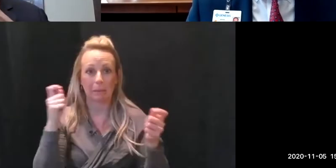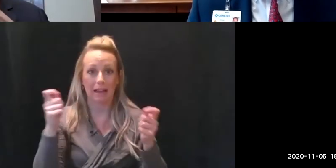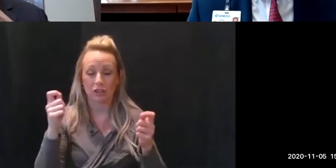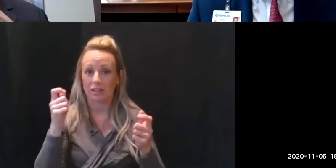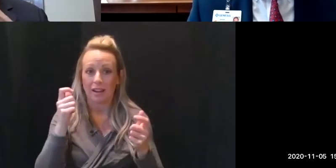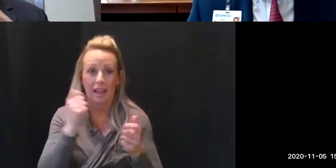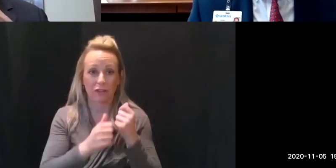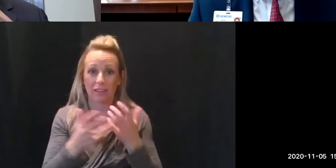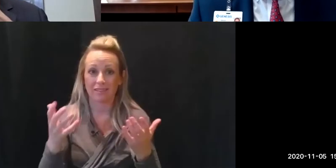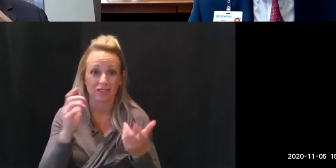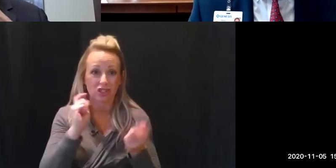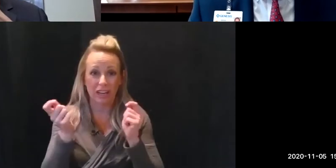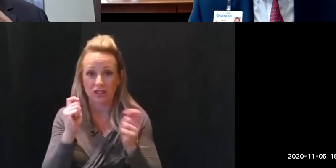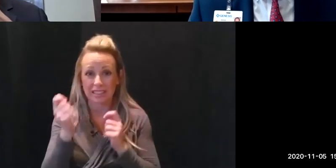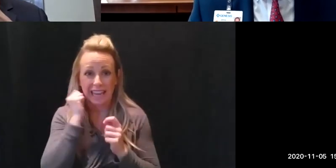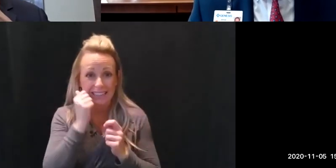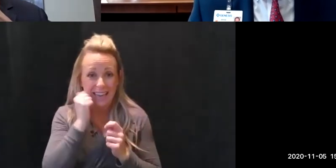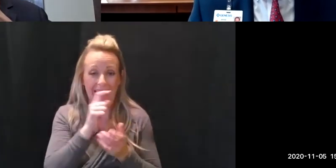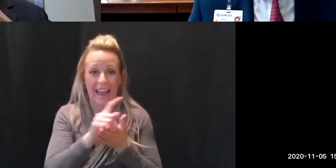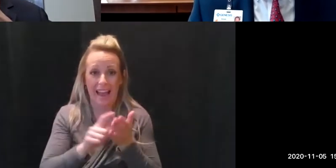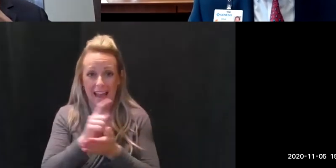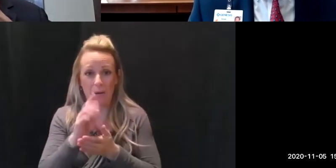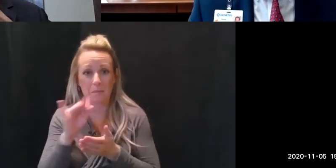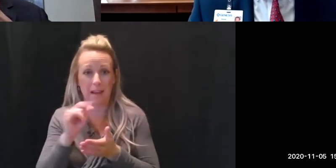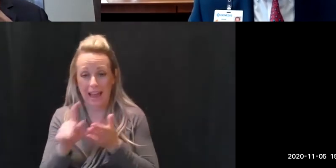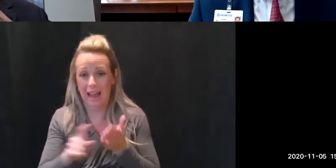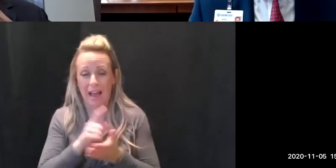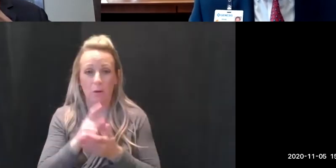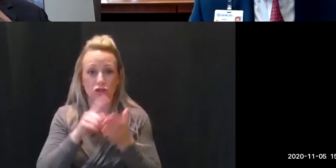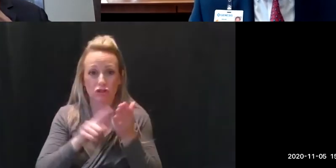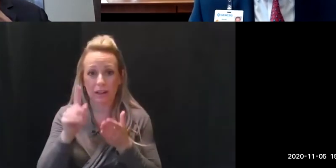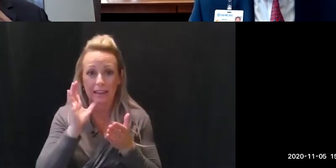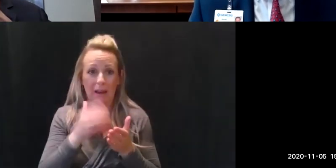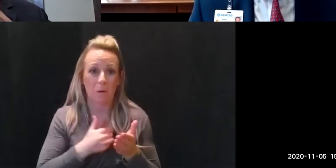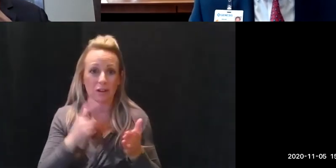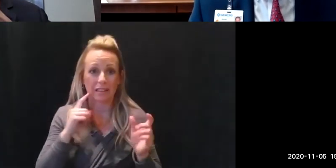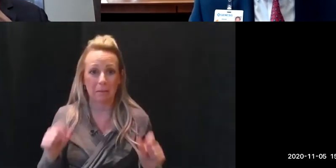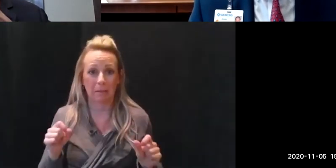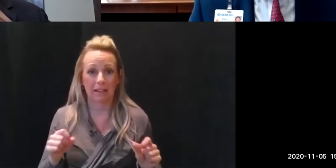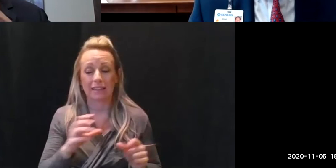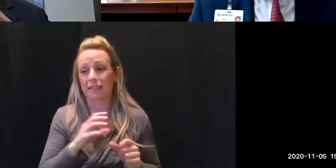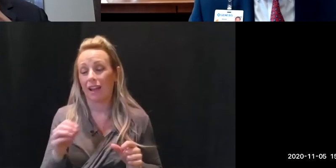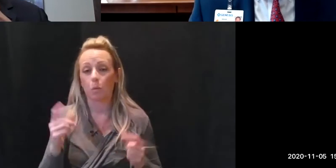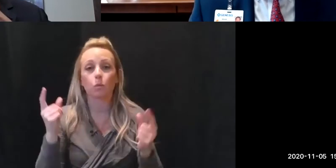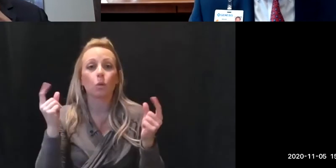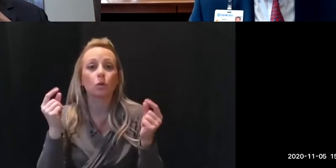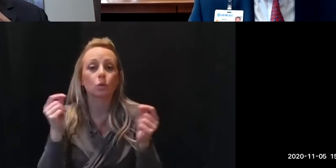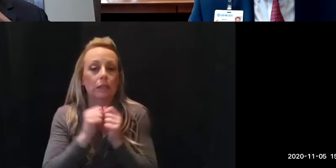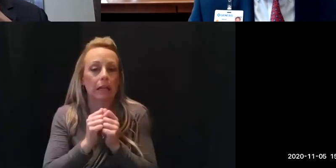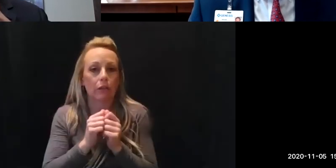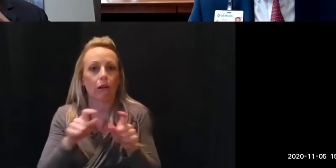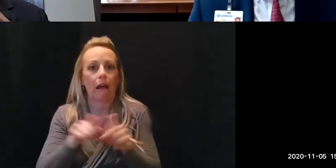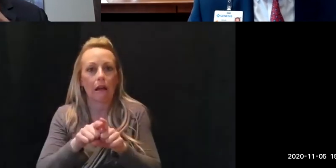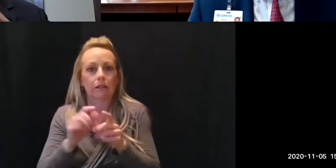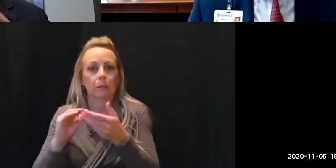day, hour to hour. We're looking at our capabilities, and what we can do together as a community in